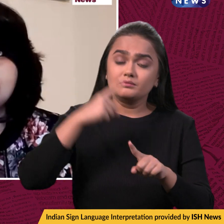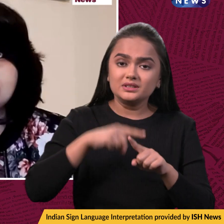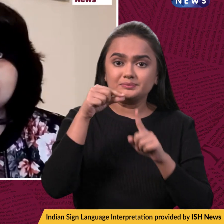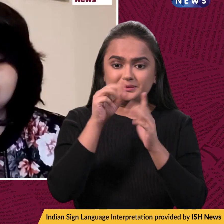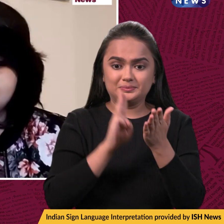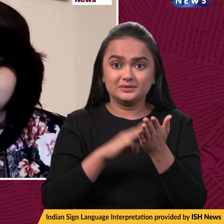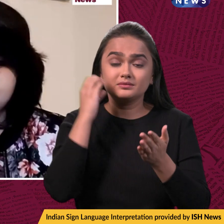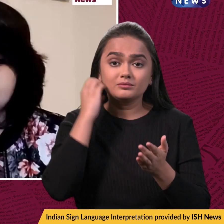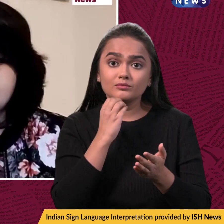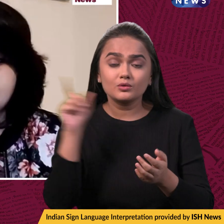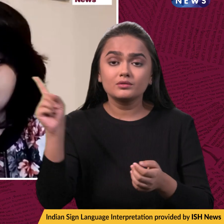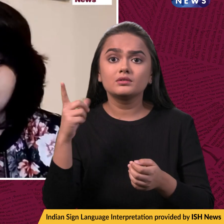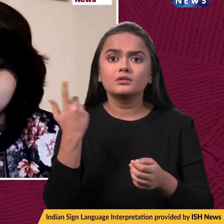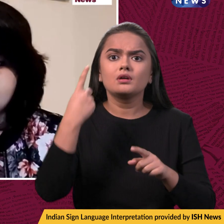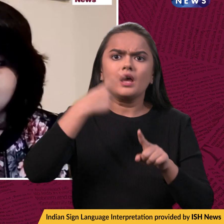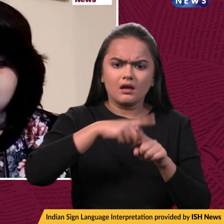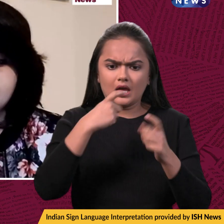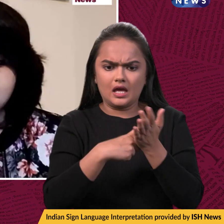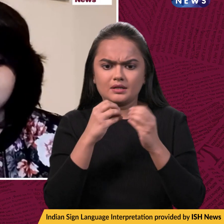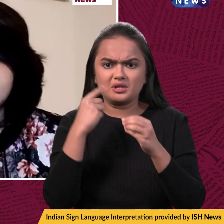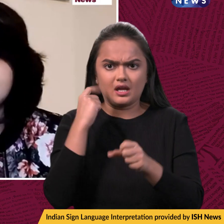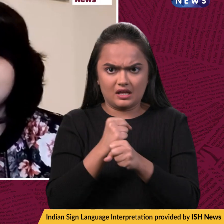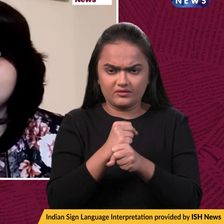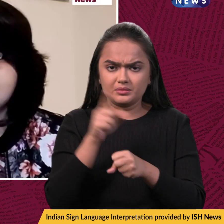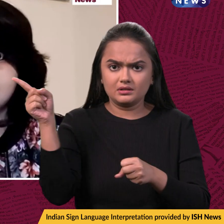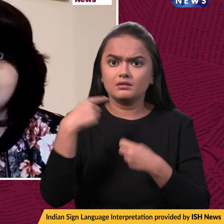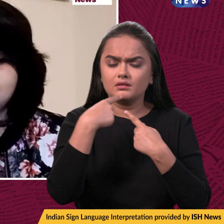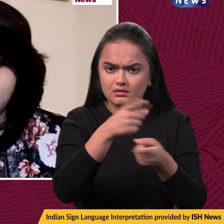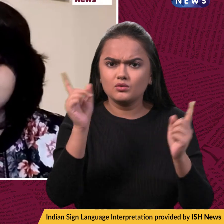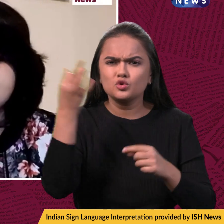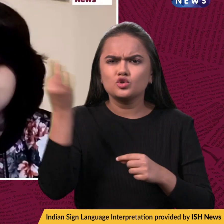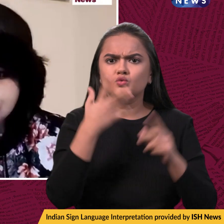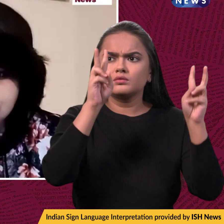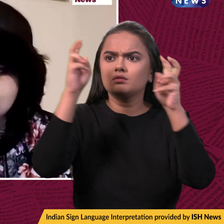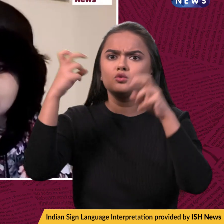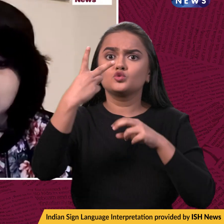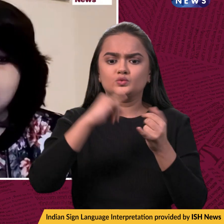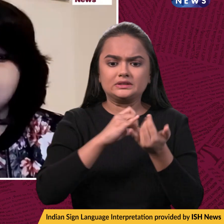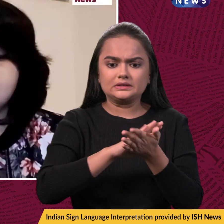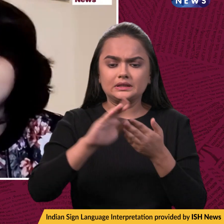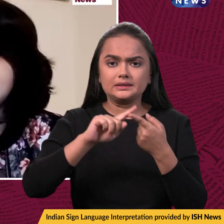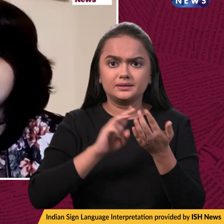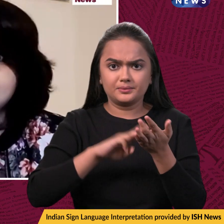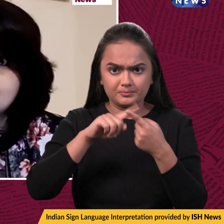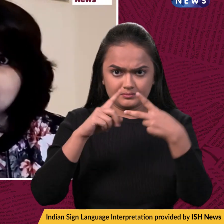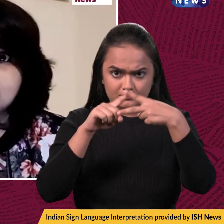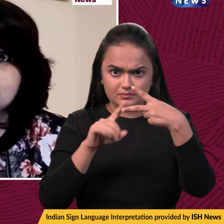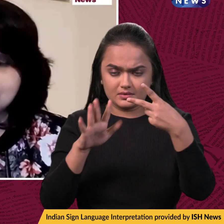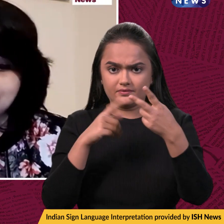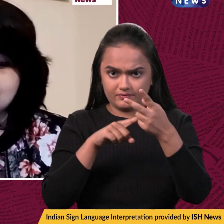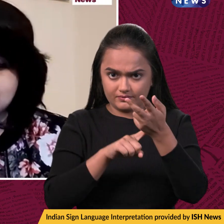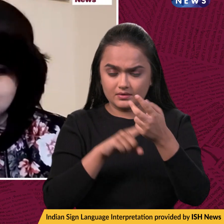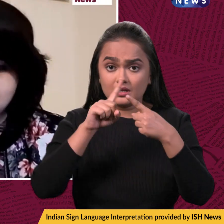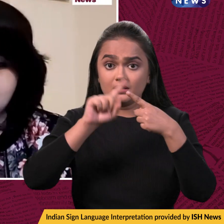Also, Prime Minister Narendra Modi and the RBI Governor Shaktikanta Das have launched two schemes, RBI